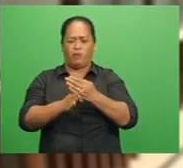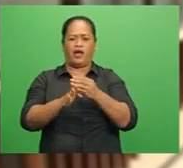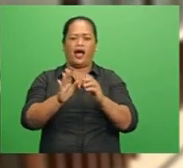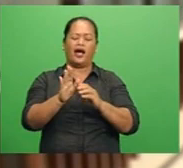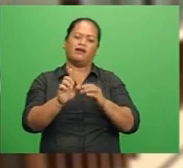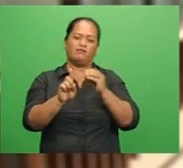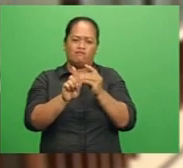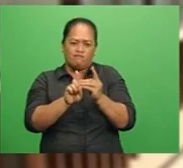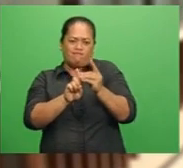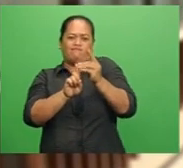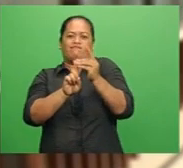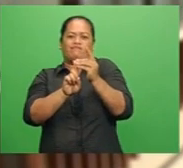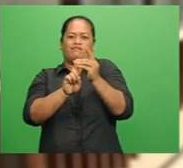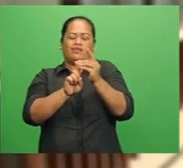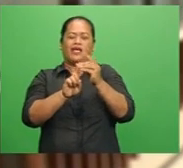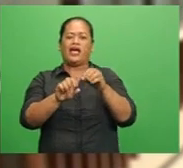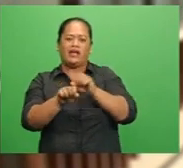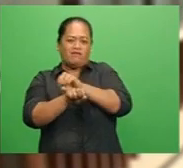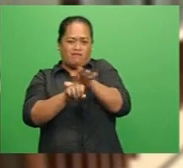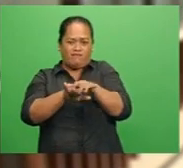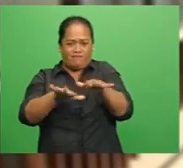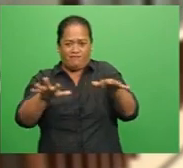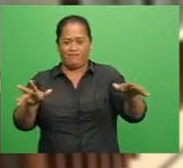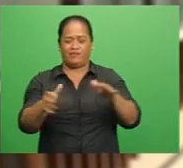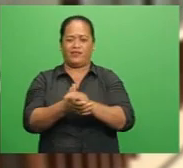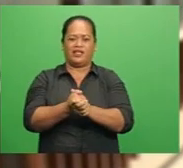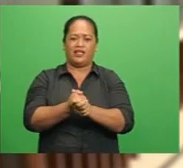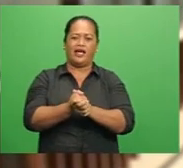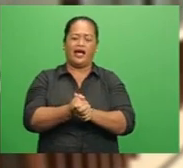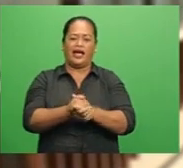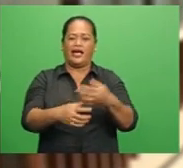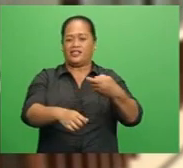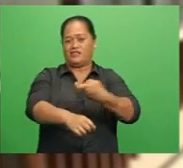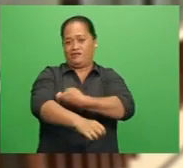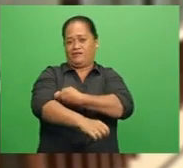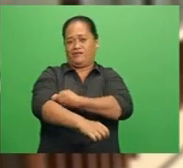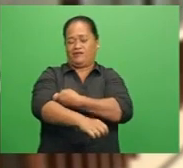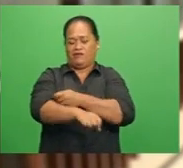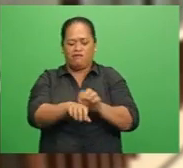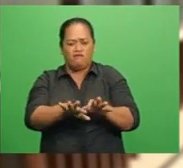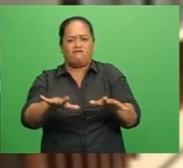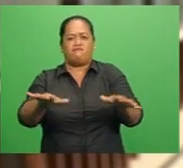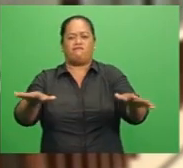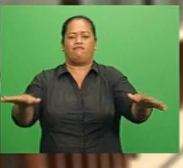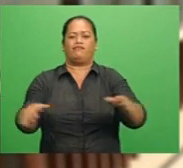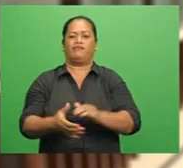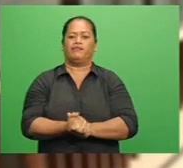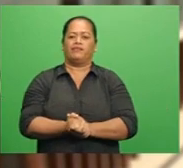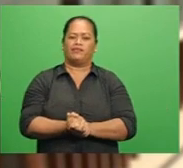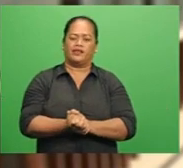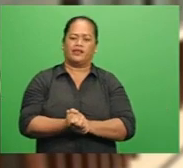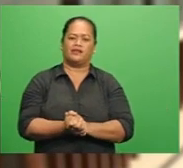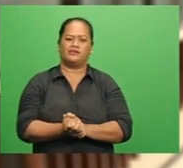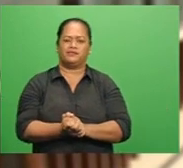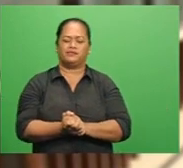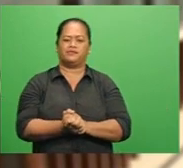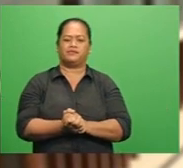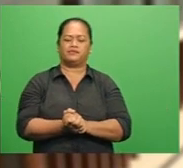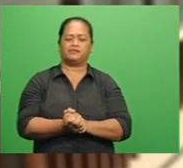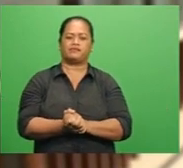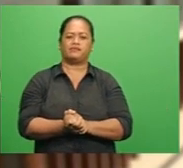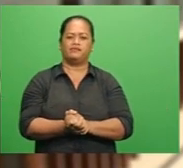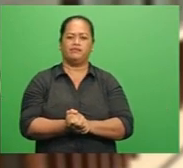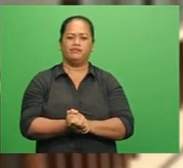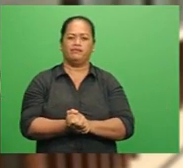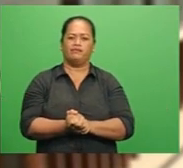economic outlook as COVID-19 vaccines are rolled out and fiscal and monetary stimuli boost global growth and asset prices.